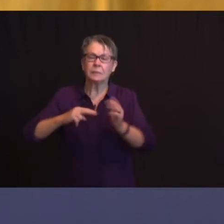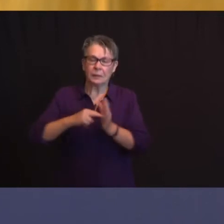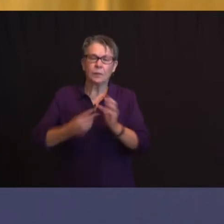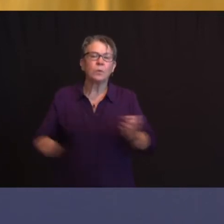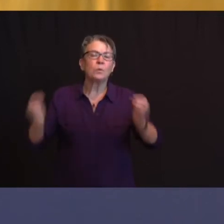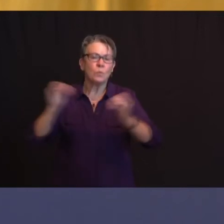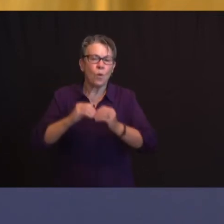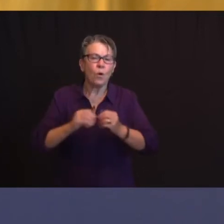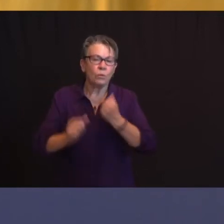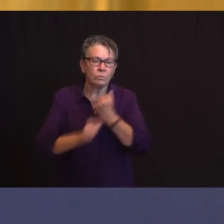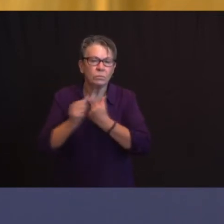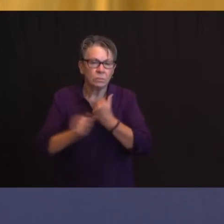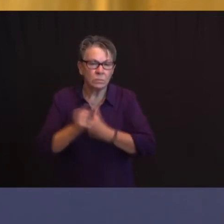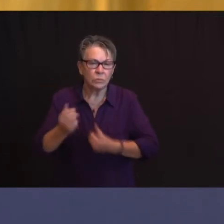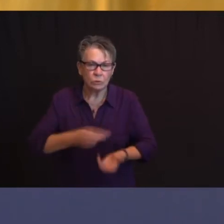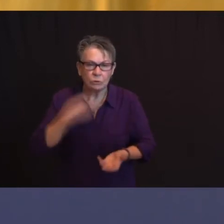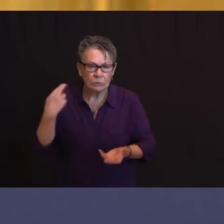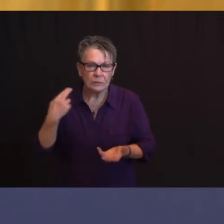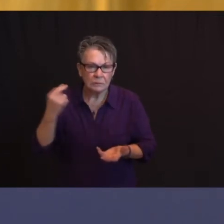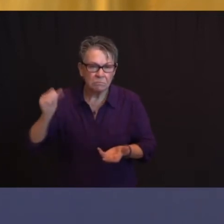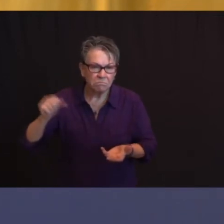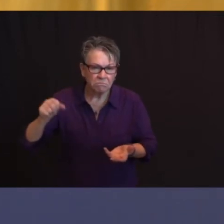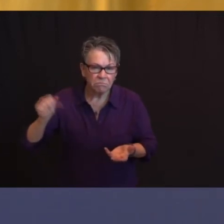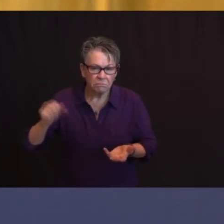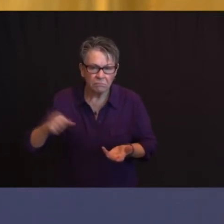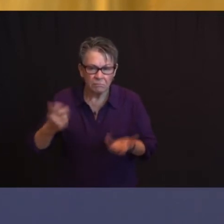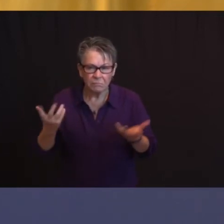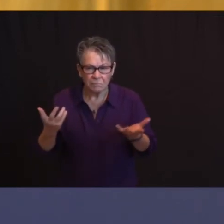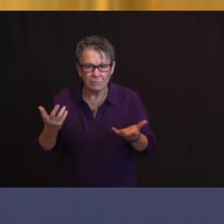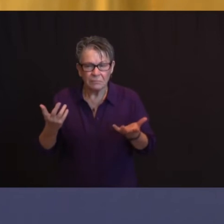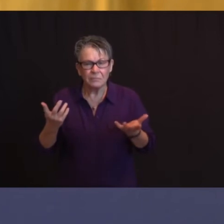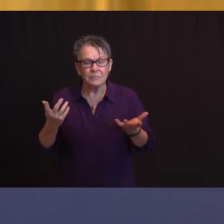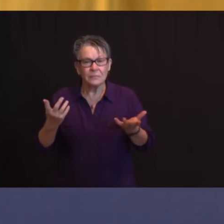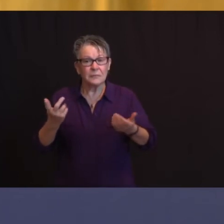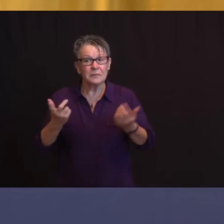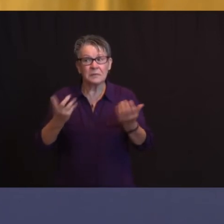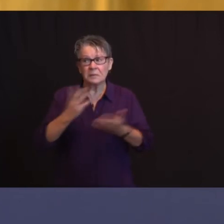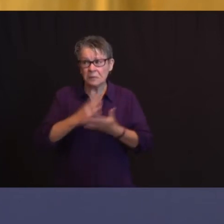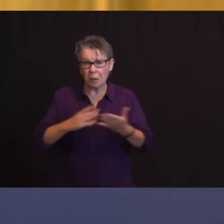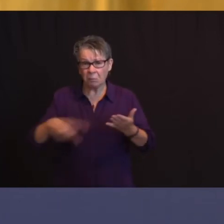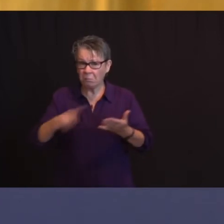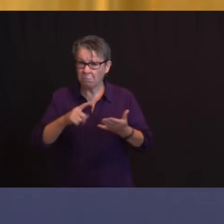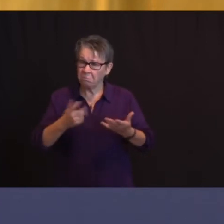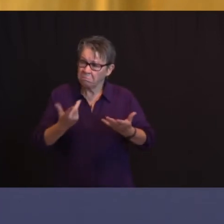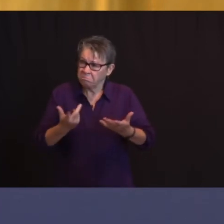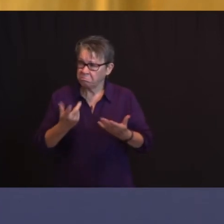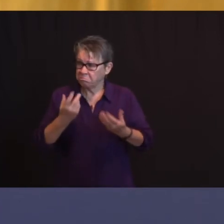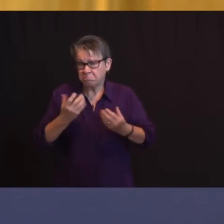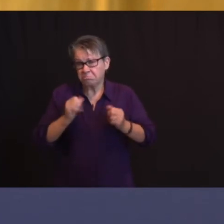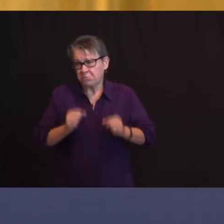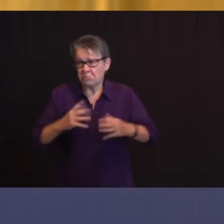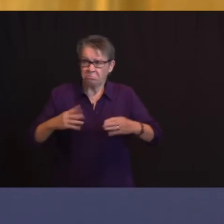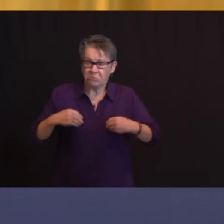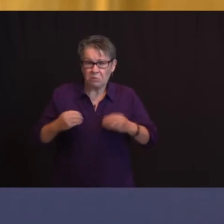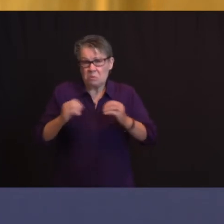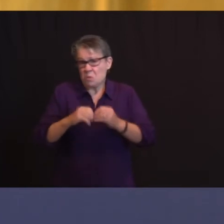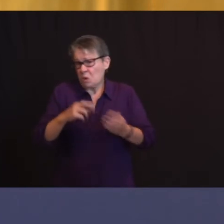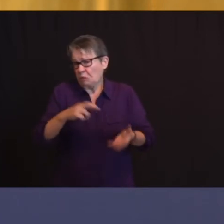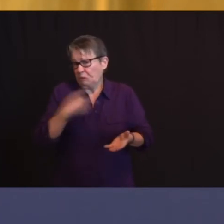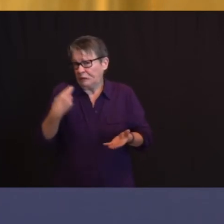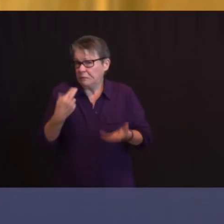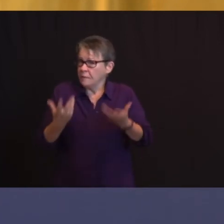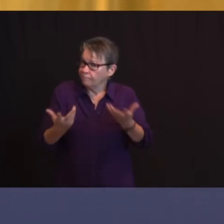have to be prepared, otherwise the society shuts completely. So there is that, but there is not any evidence that there is